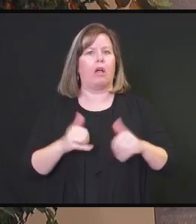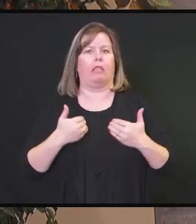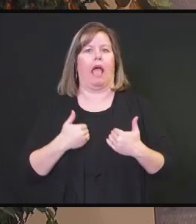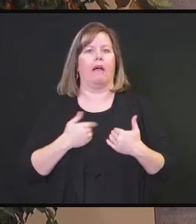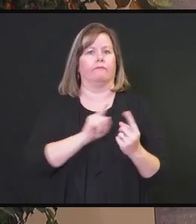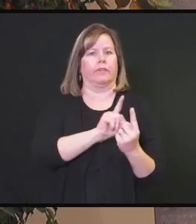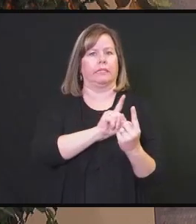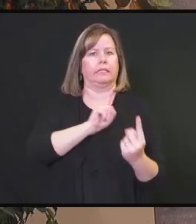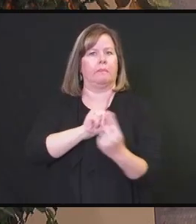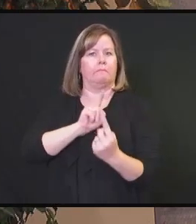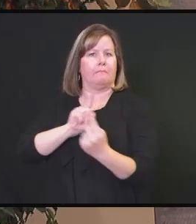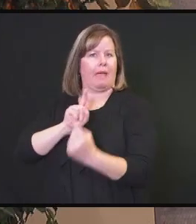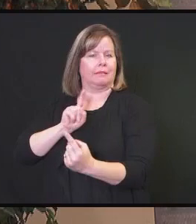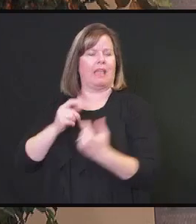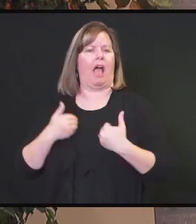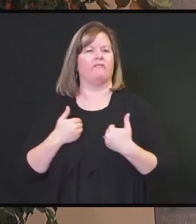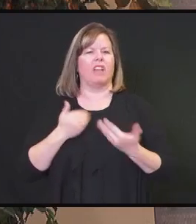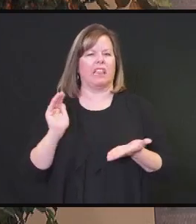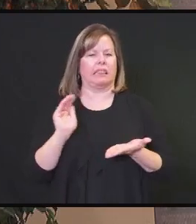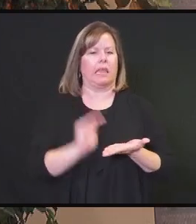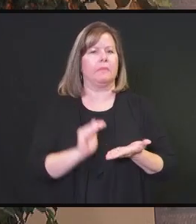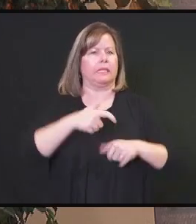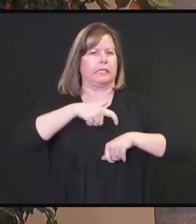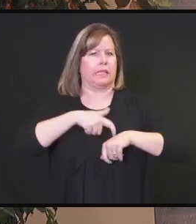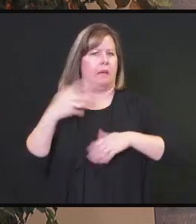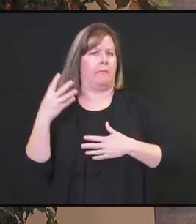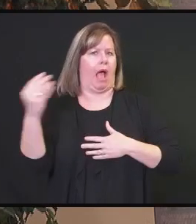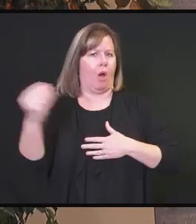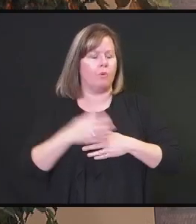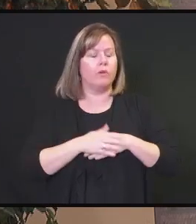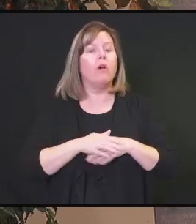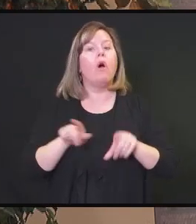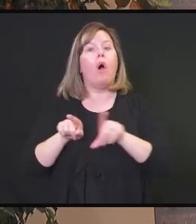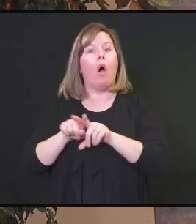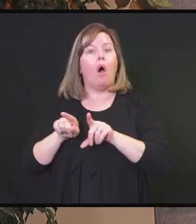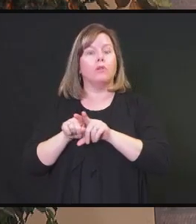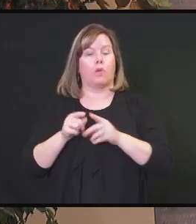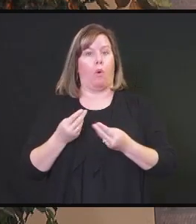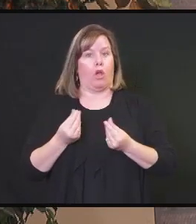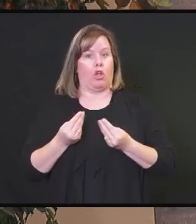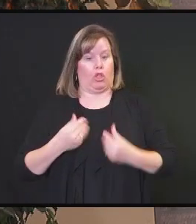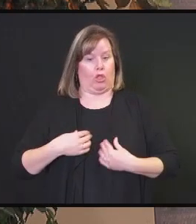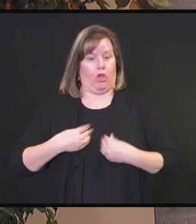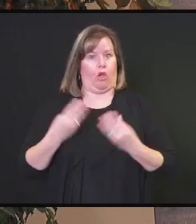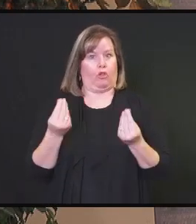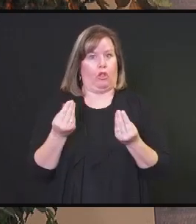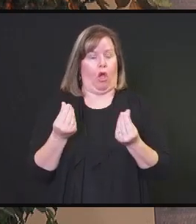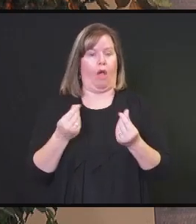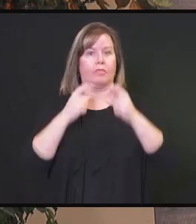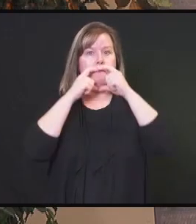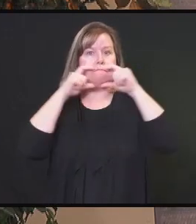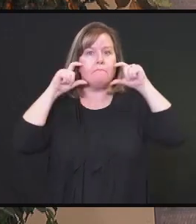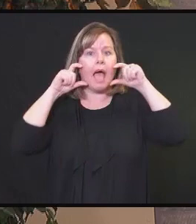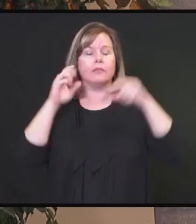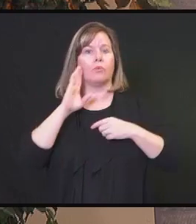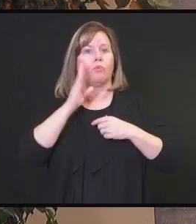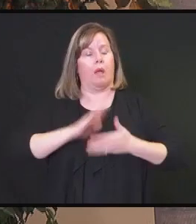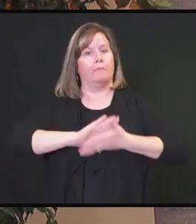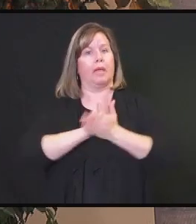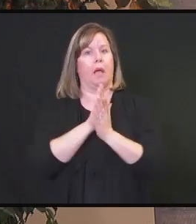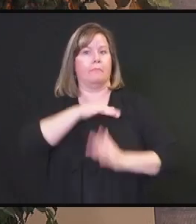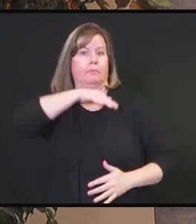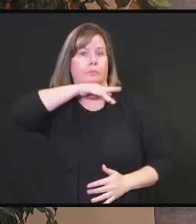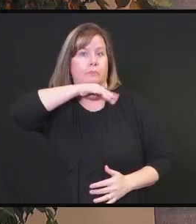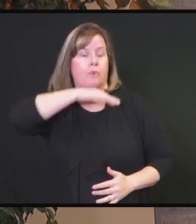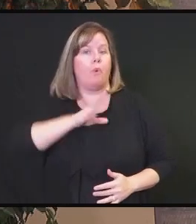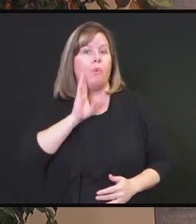And also keep in mind that a cloth mask becomes contaminated. So I've been wearing this cloth mask for a little while now, and